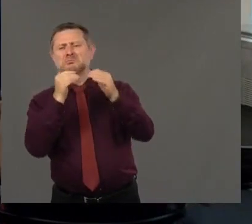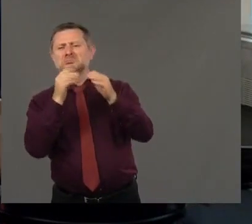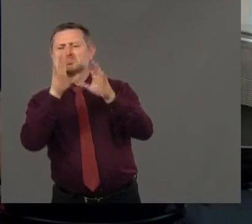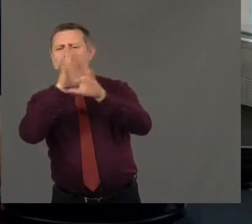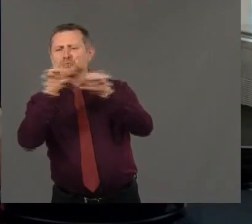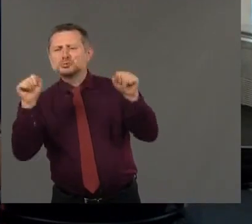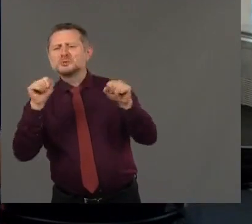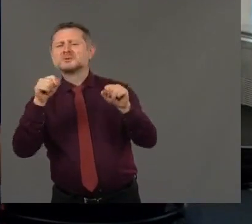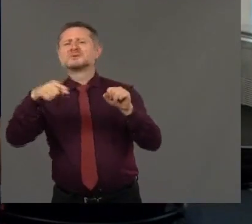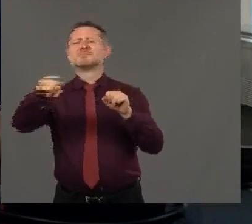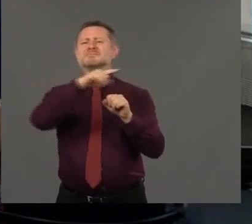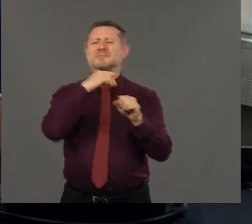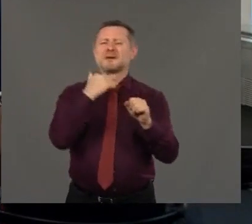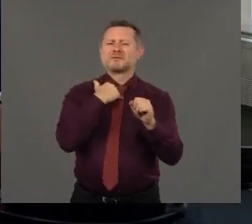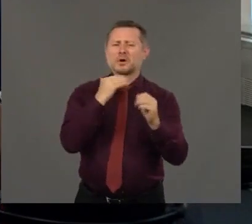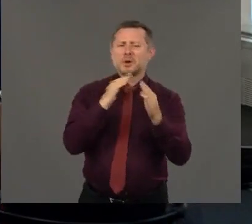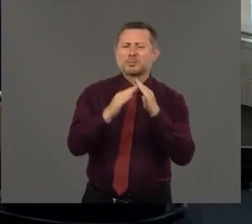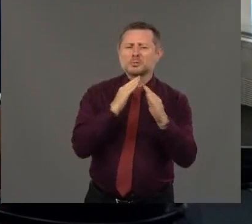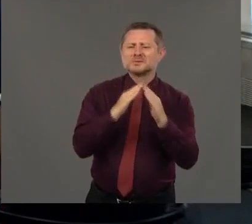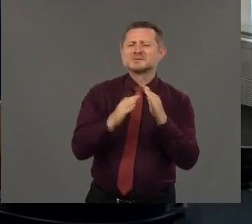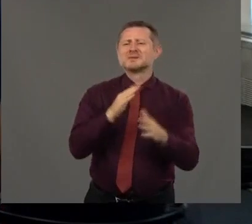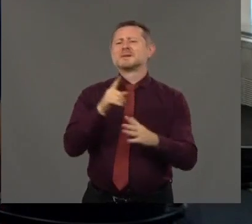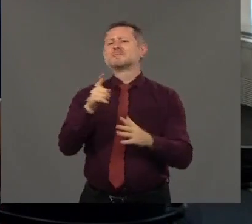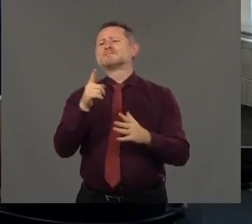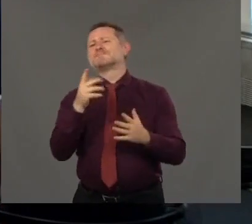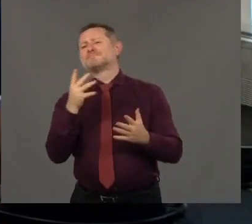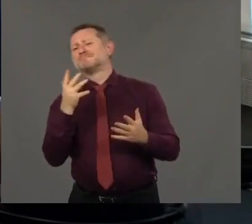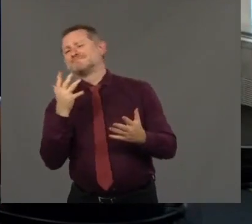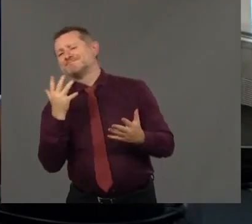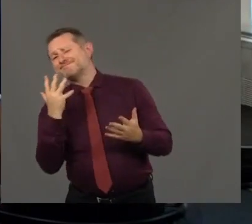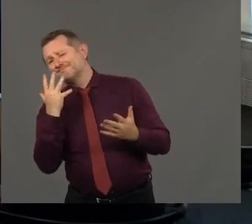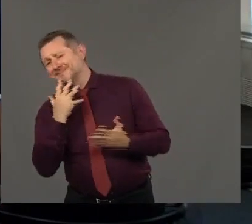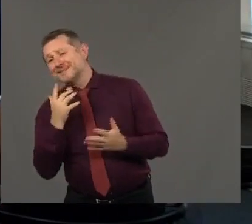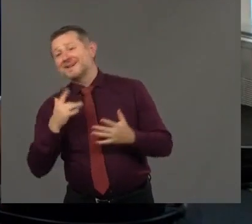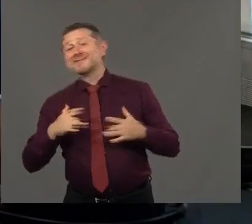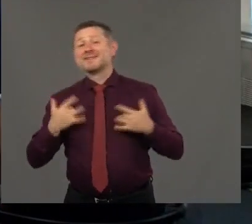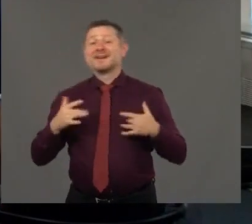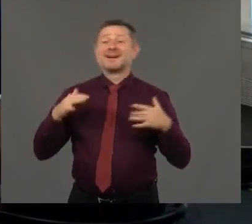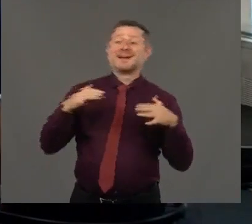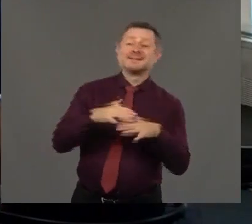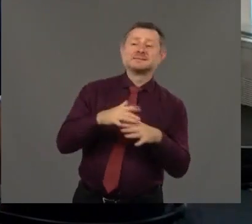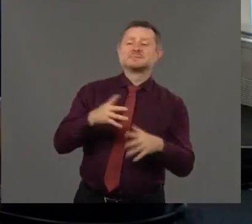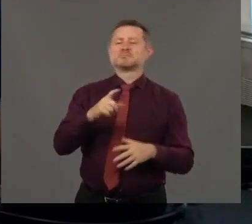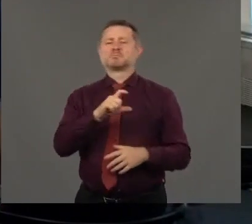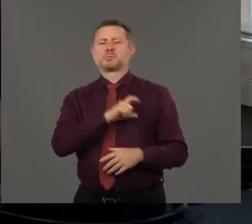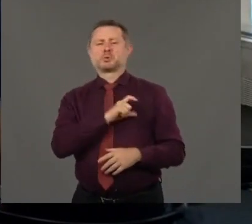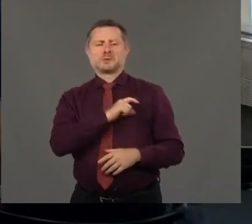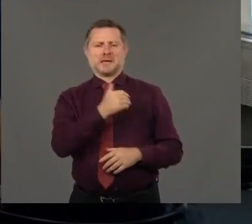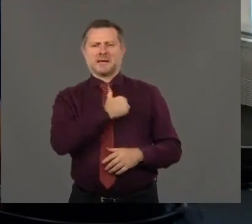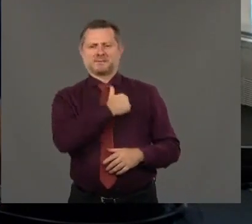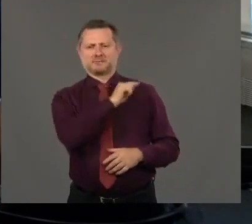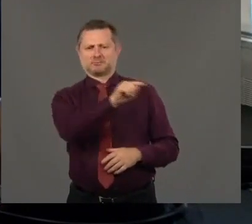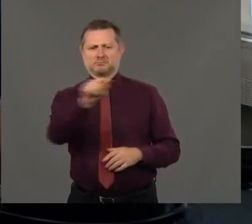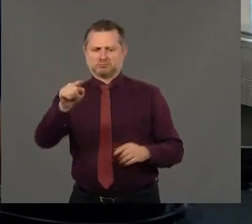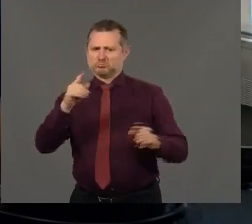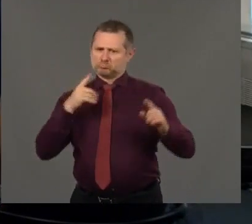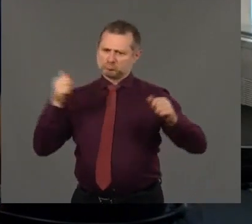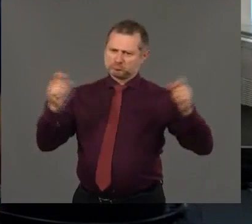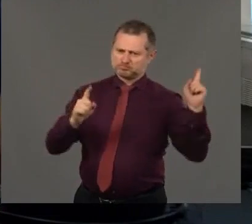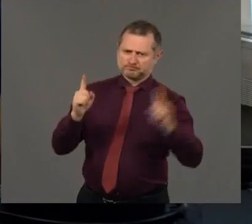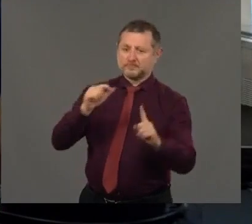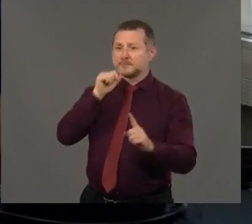to the community saying, unfortunately at the event and despite police presence, numerous individuals failed to follow